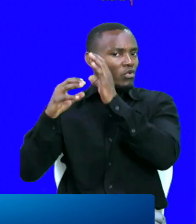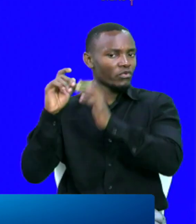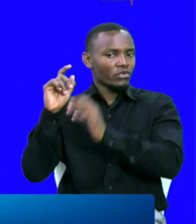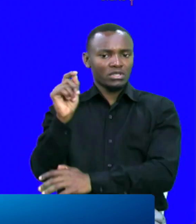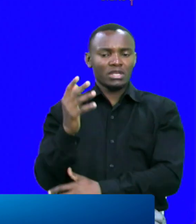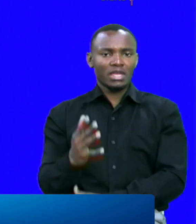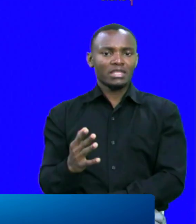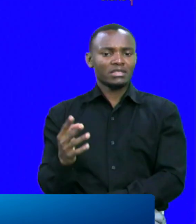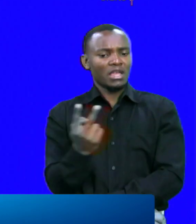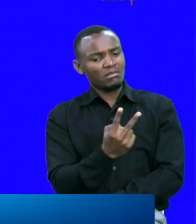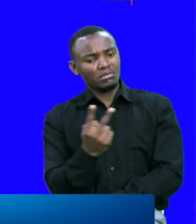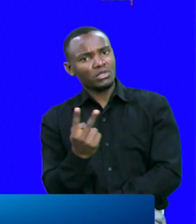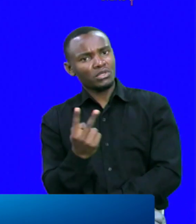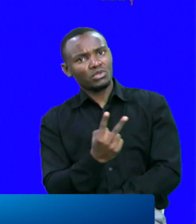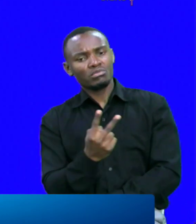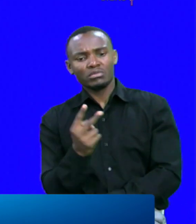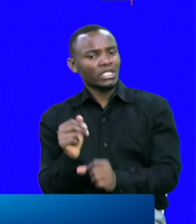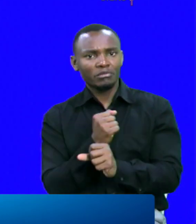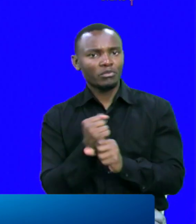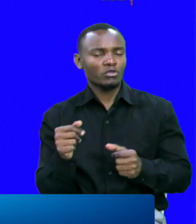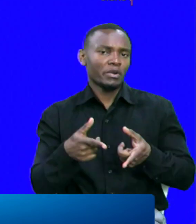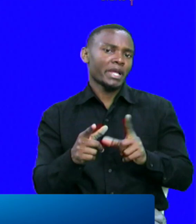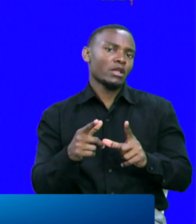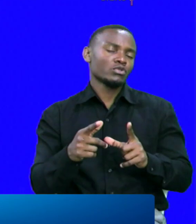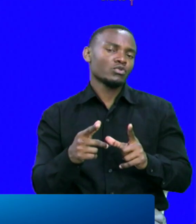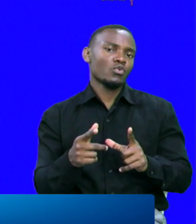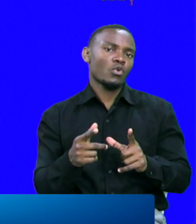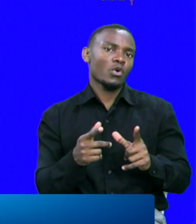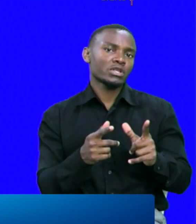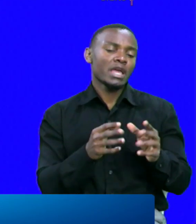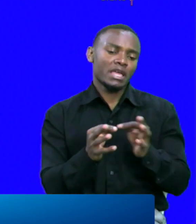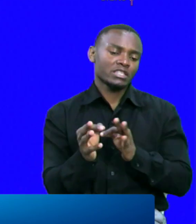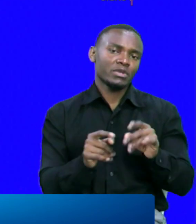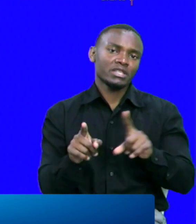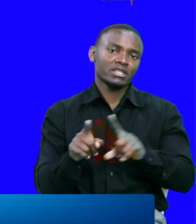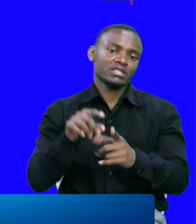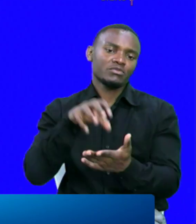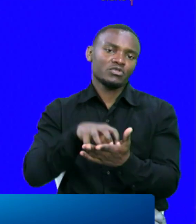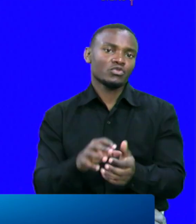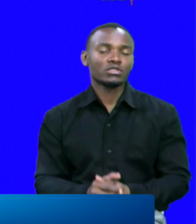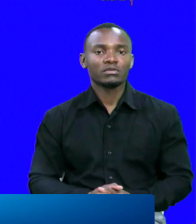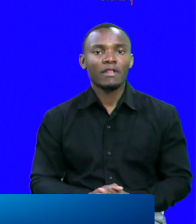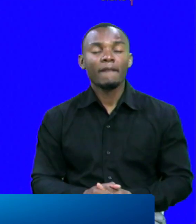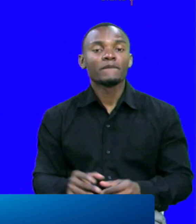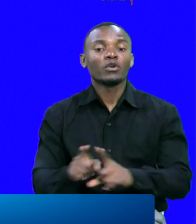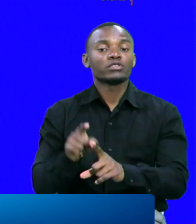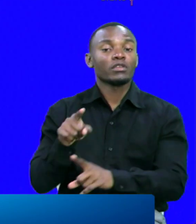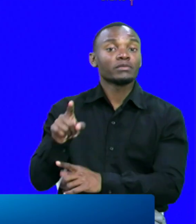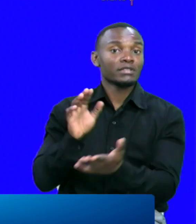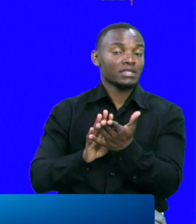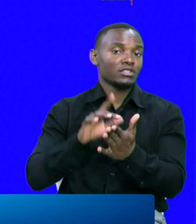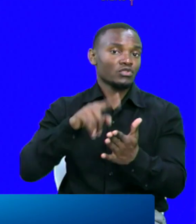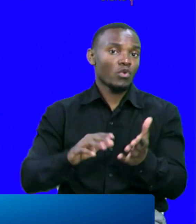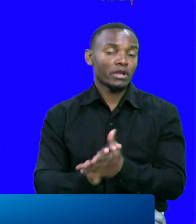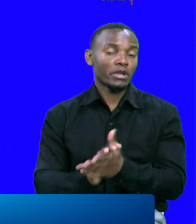is important that at every single moment the country is made aware of the position of the government, because whether we